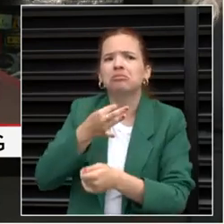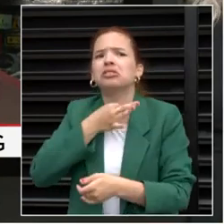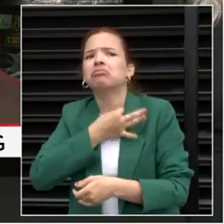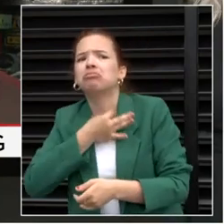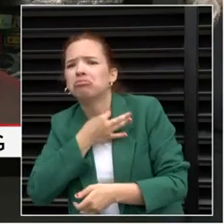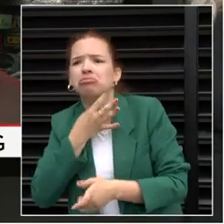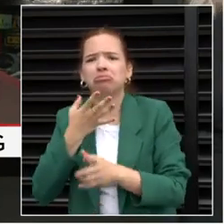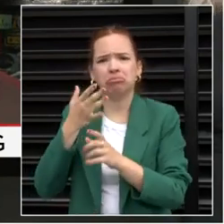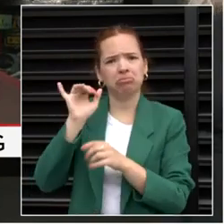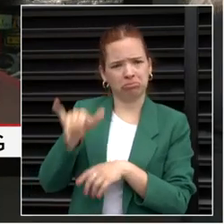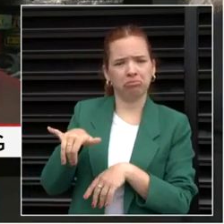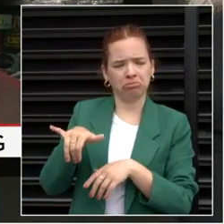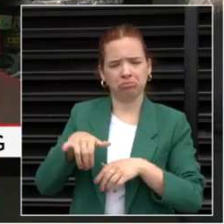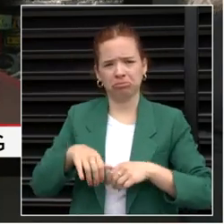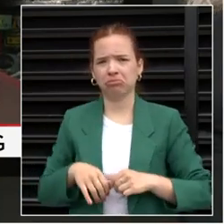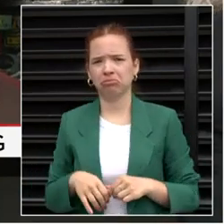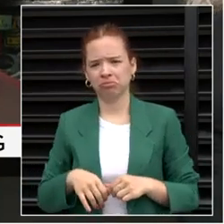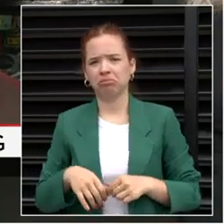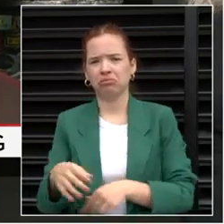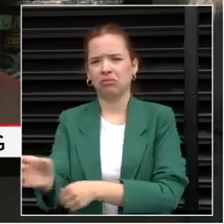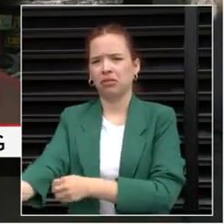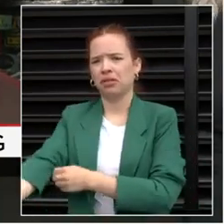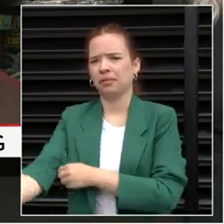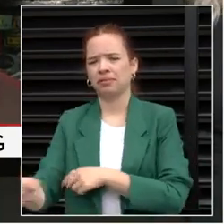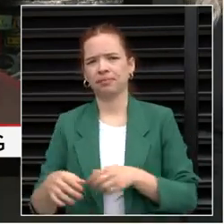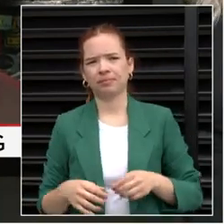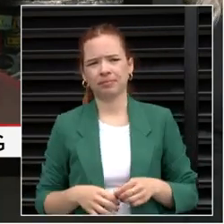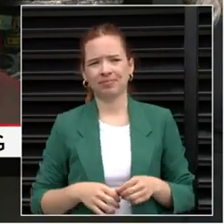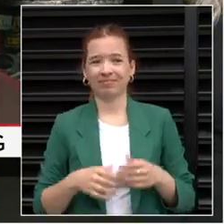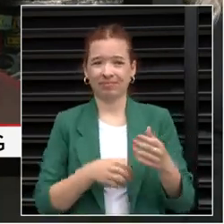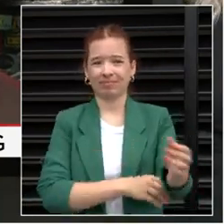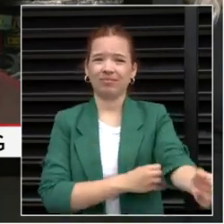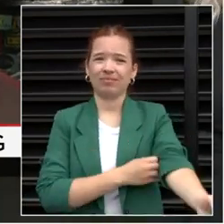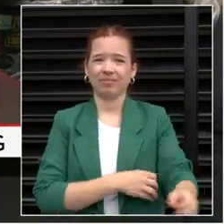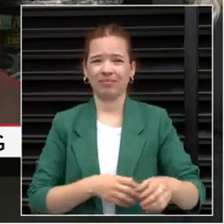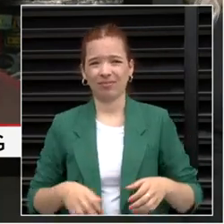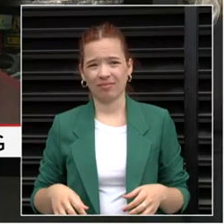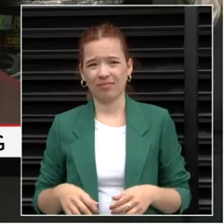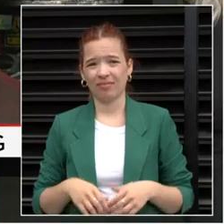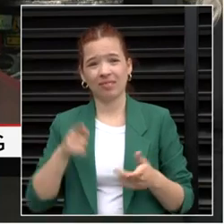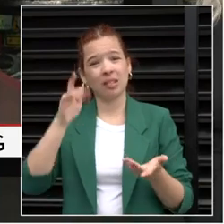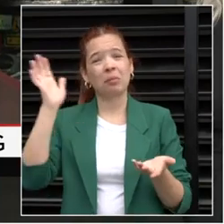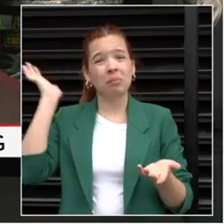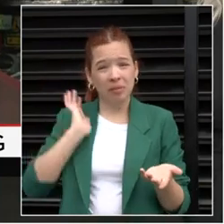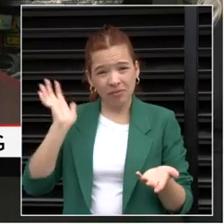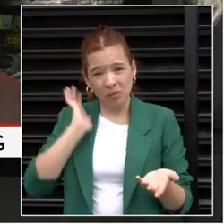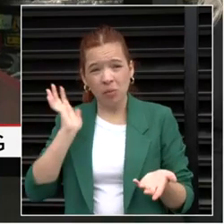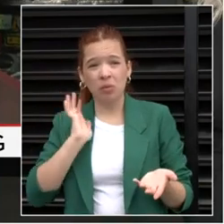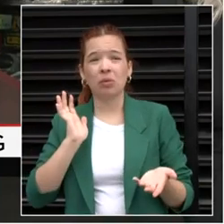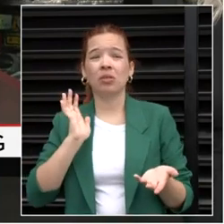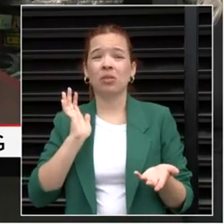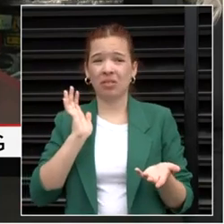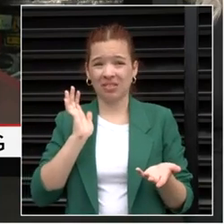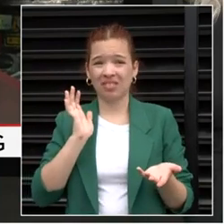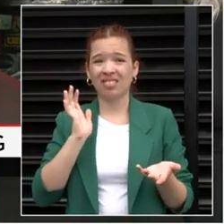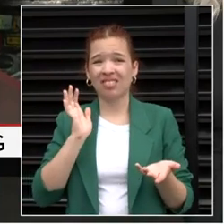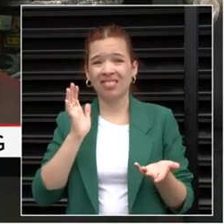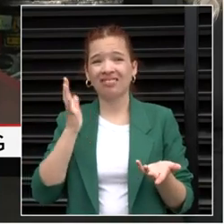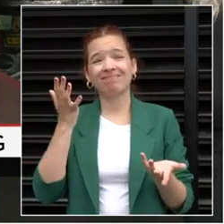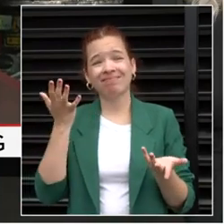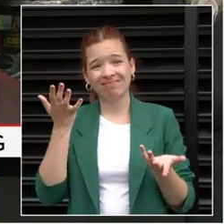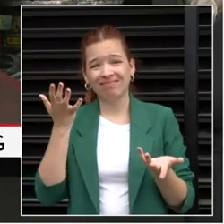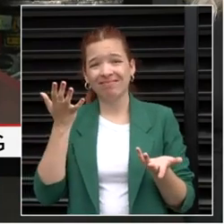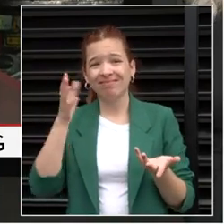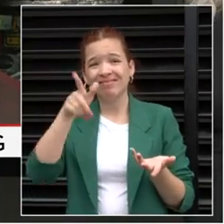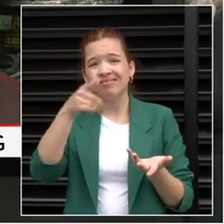you either had, the first piercings in the city, or you were looking at them. In my case,